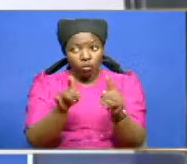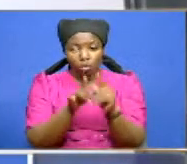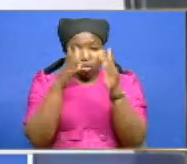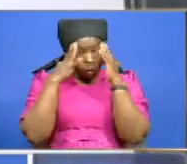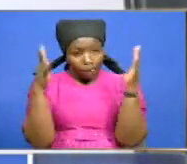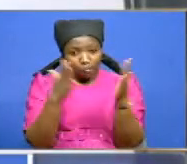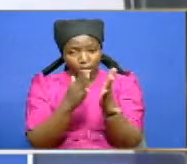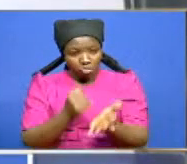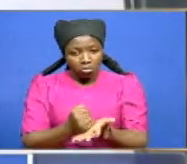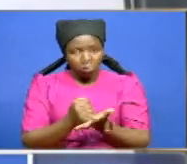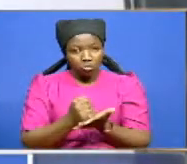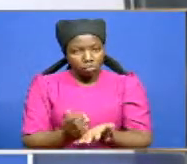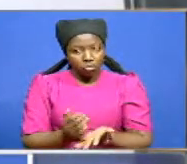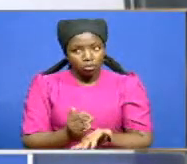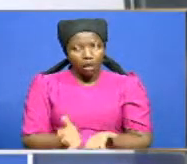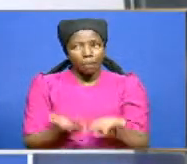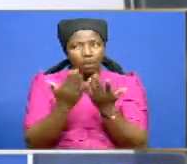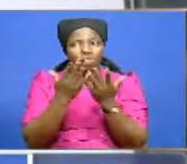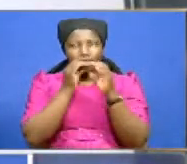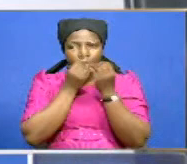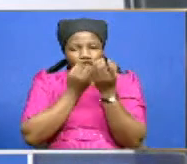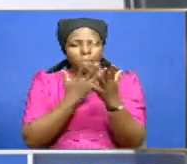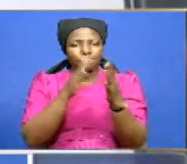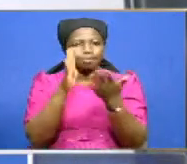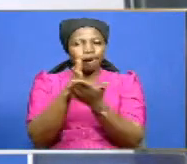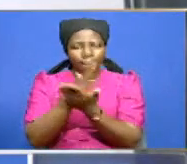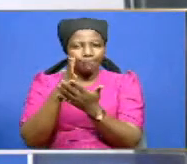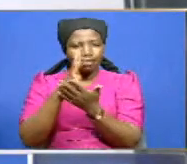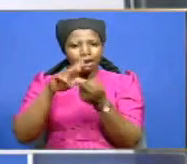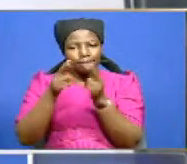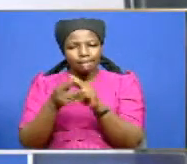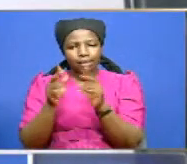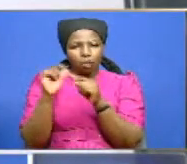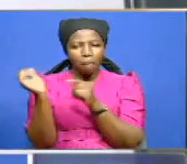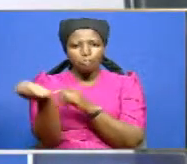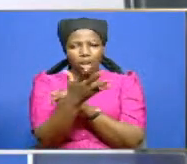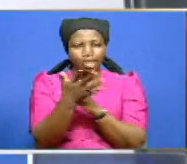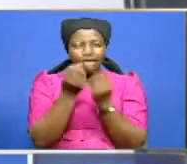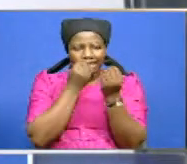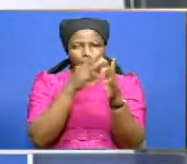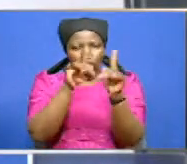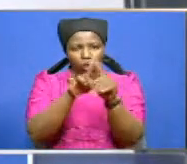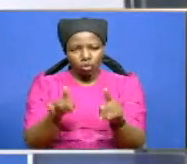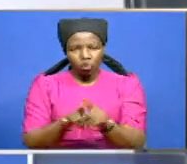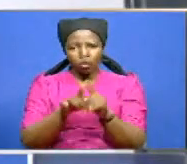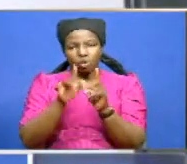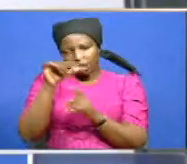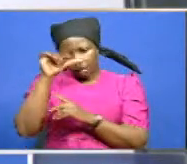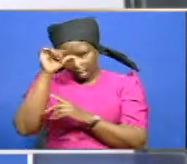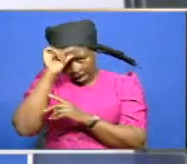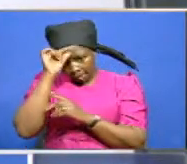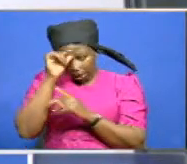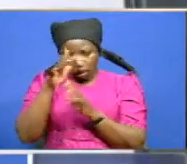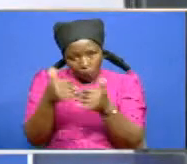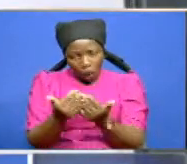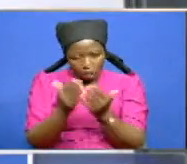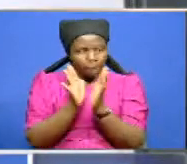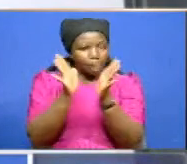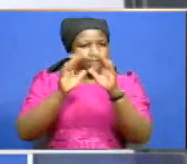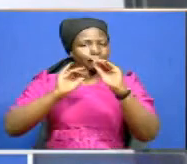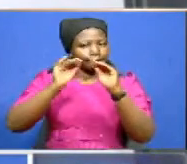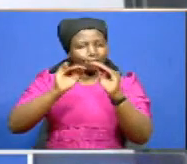enhanced information sharing relating to broadcast content, as well as sustained civic education on the responsible use